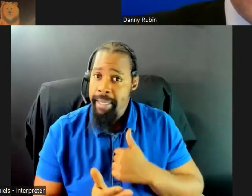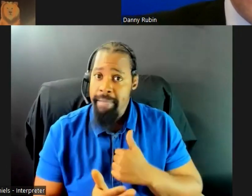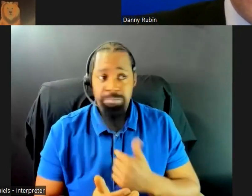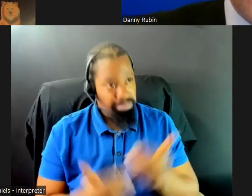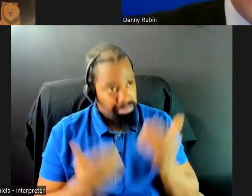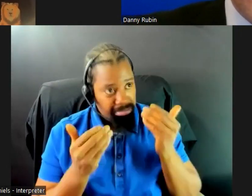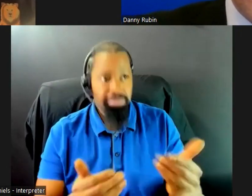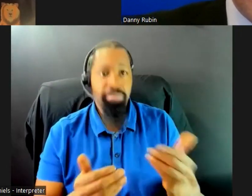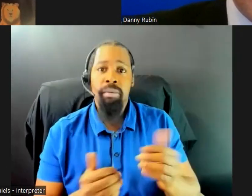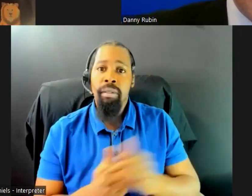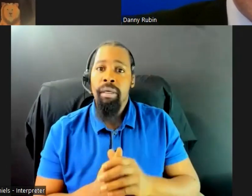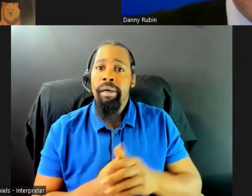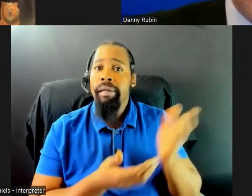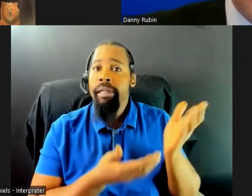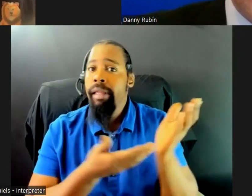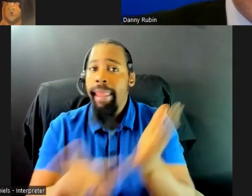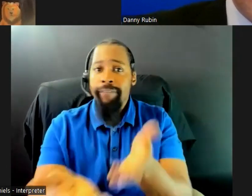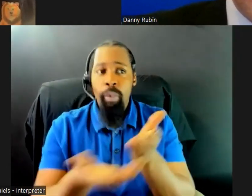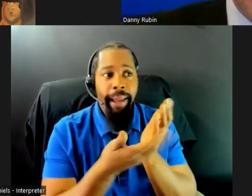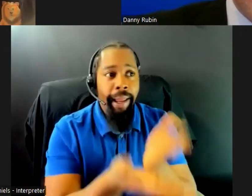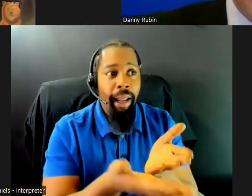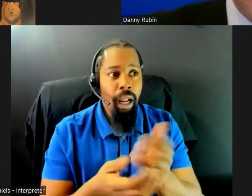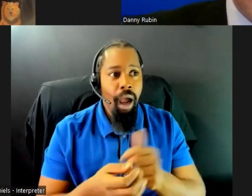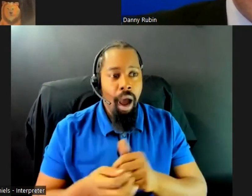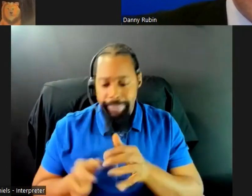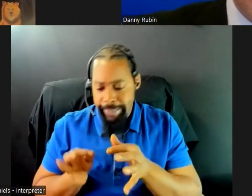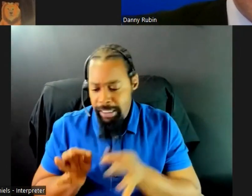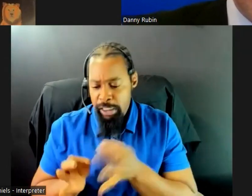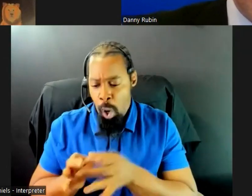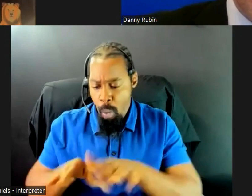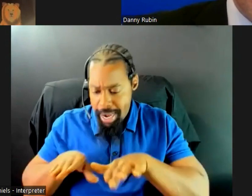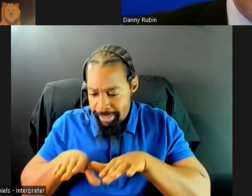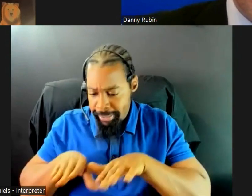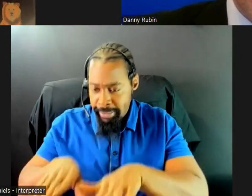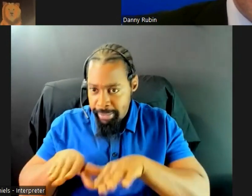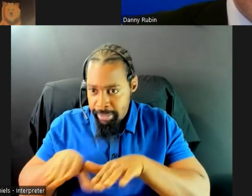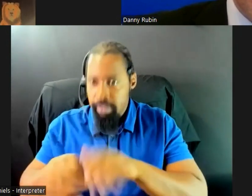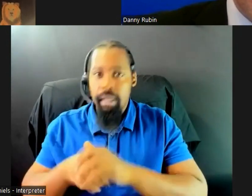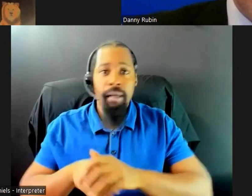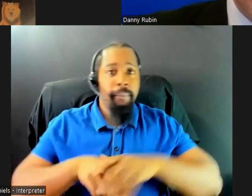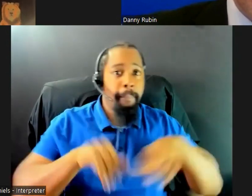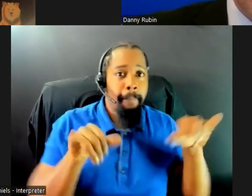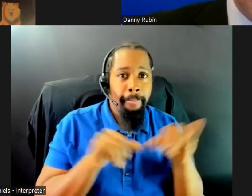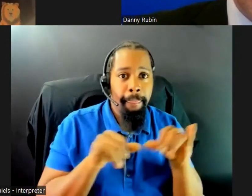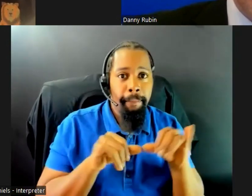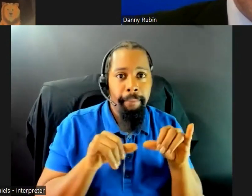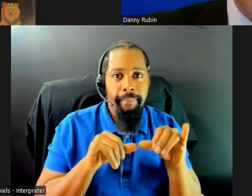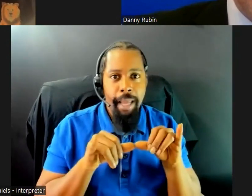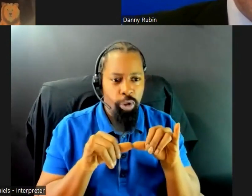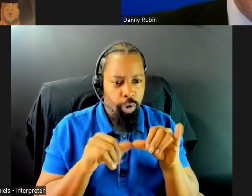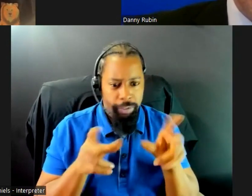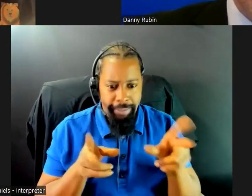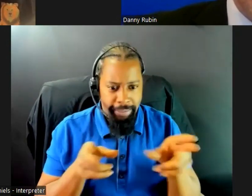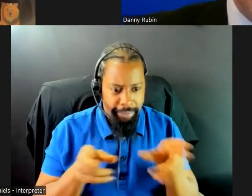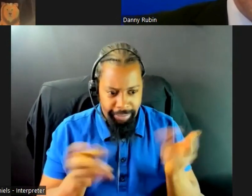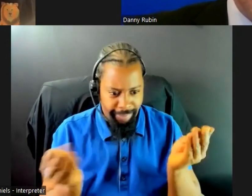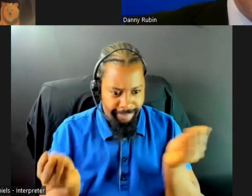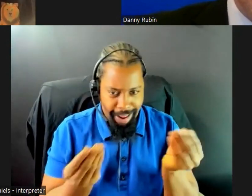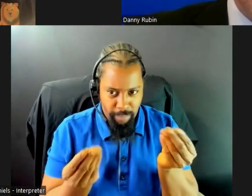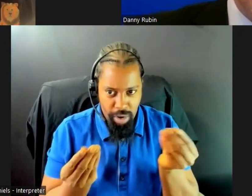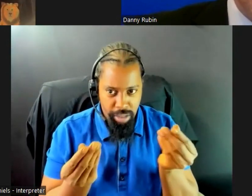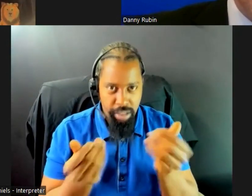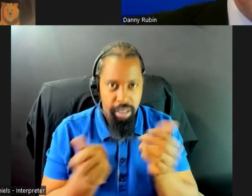did sewing. I measured fabrics, I did fittings, I